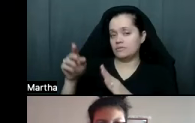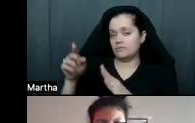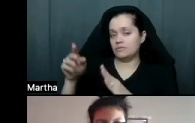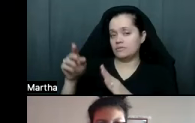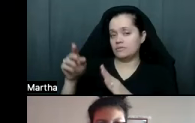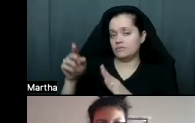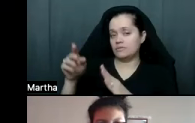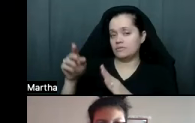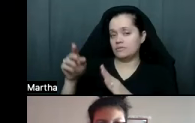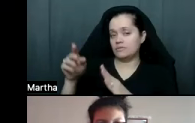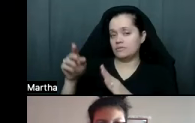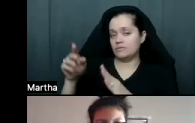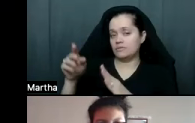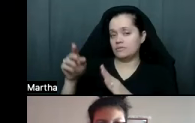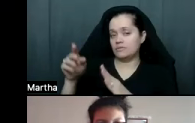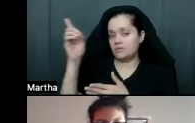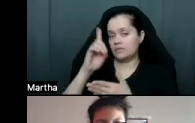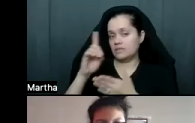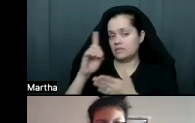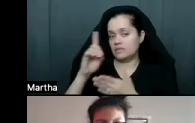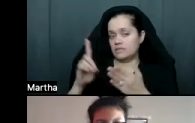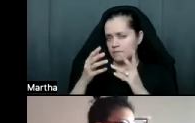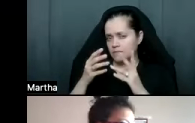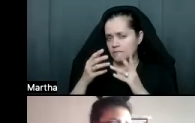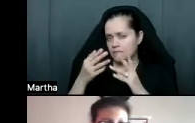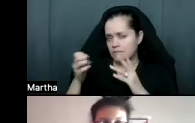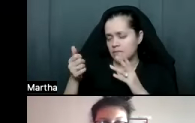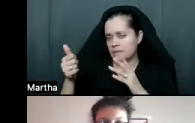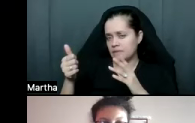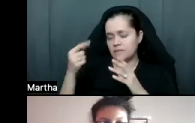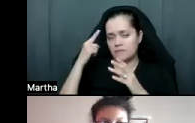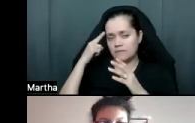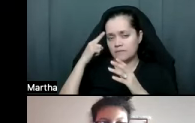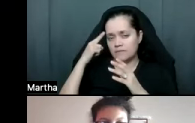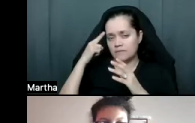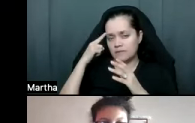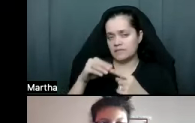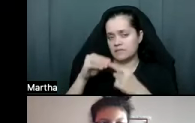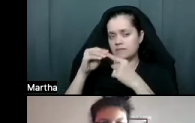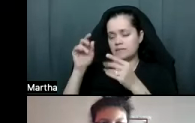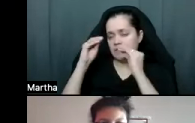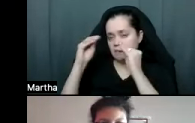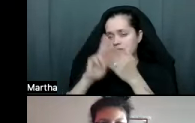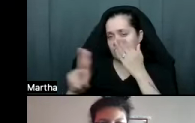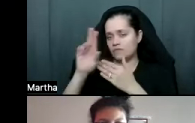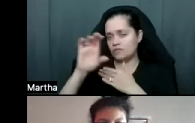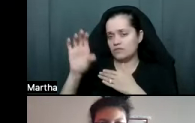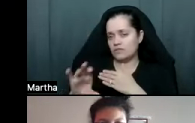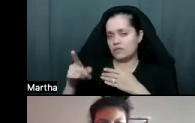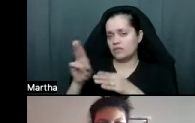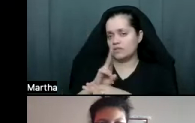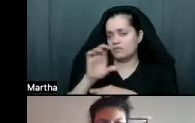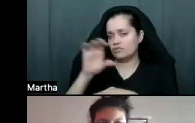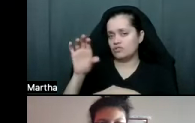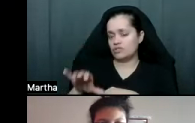for American cities. And because he lived here, because he taught at the University of Chicago, he used Chicago